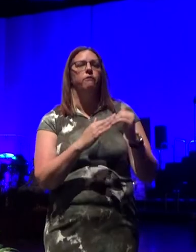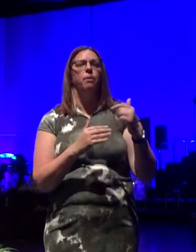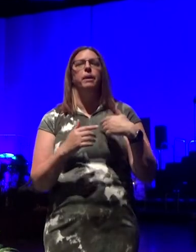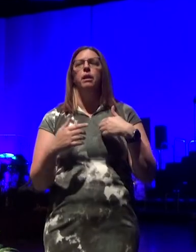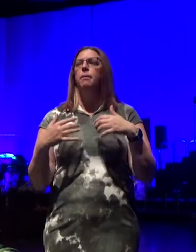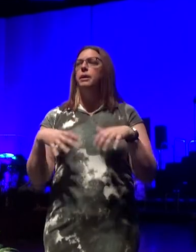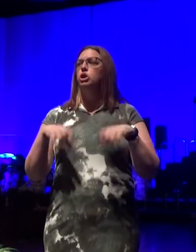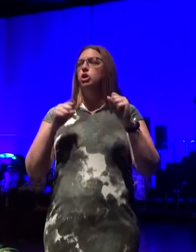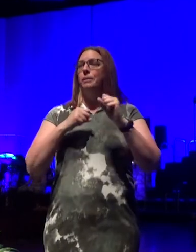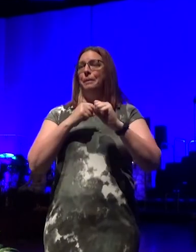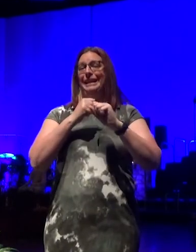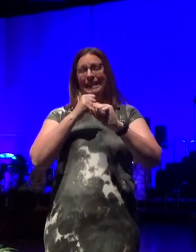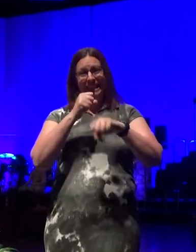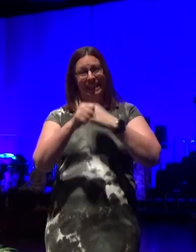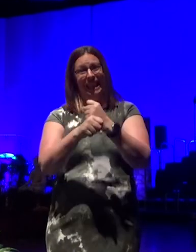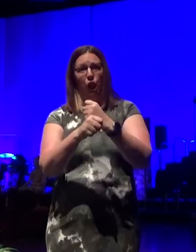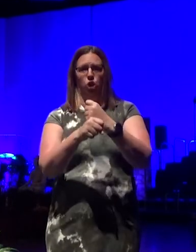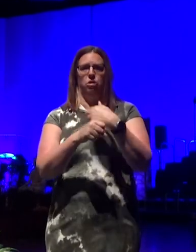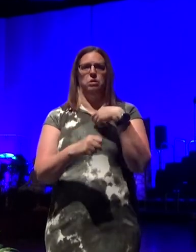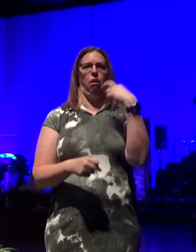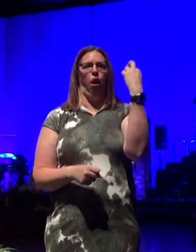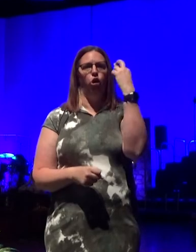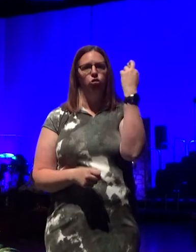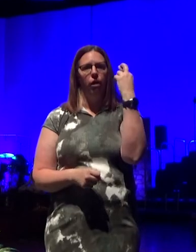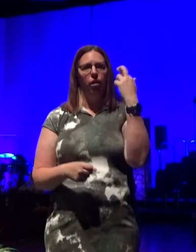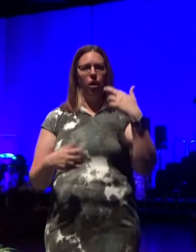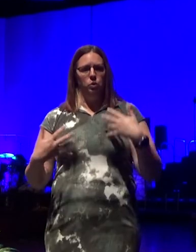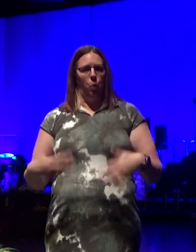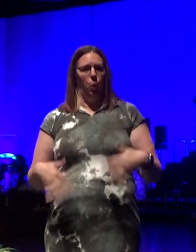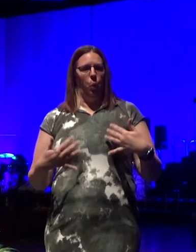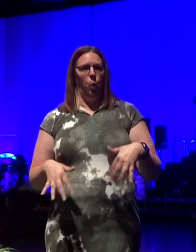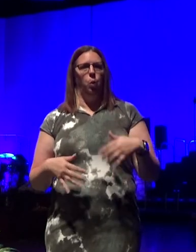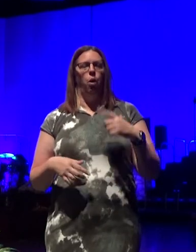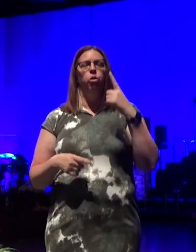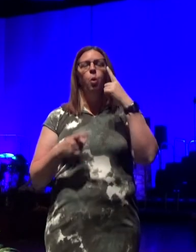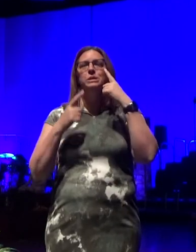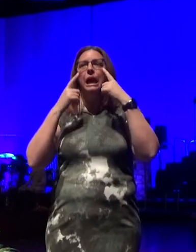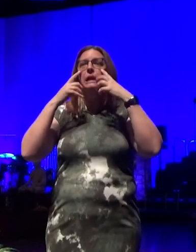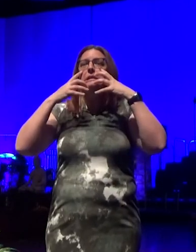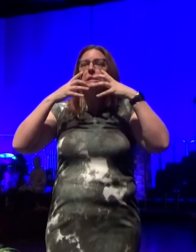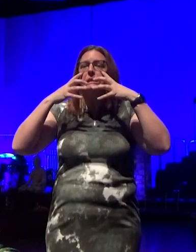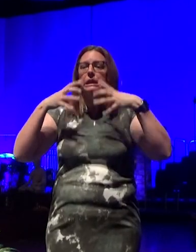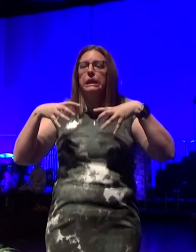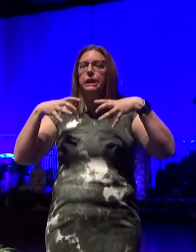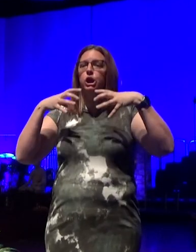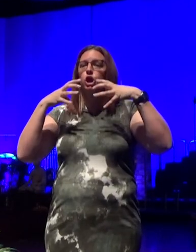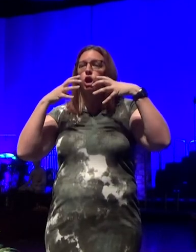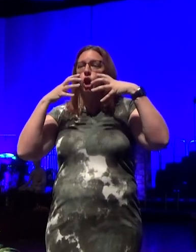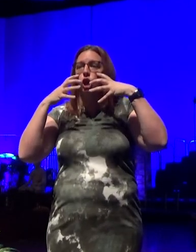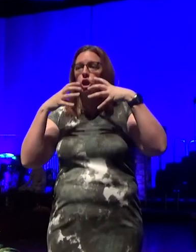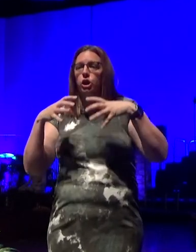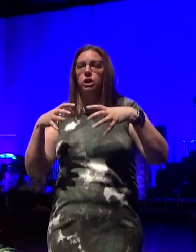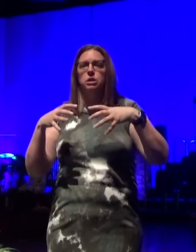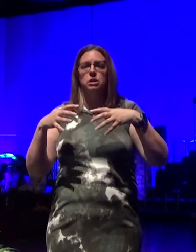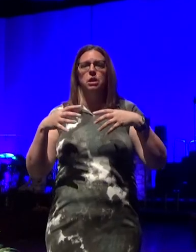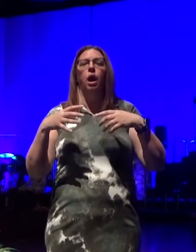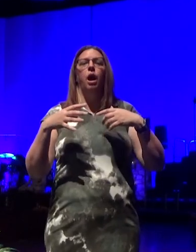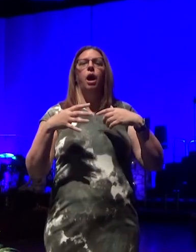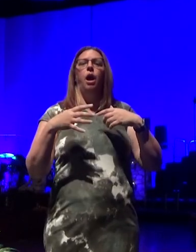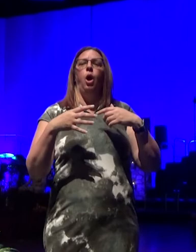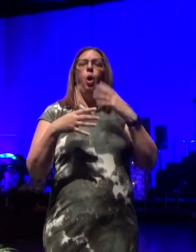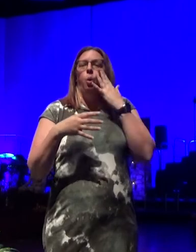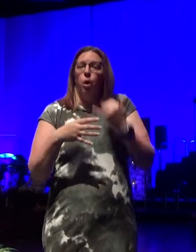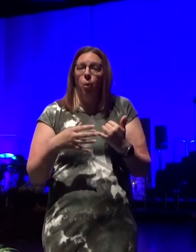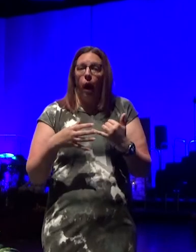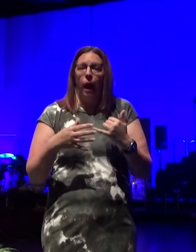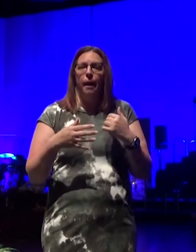realize, but I realized that those tears were the result of coming up against a lock, but